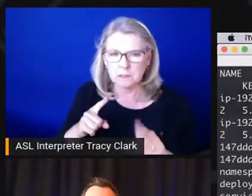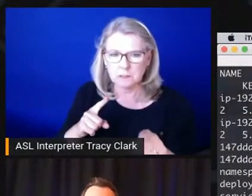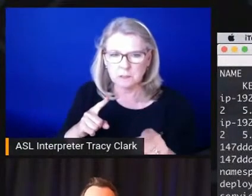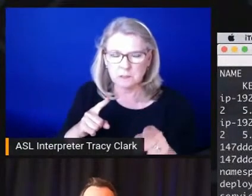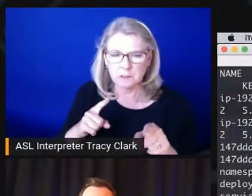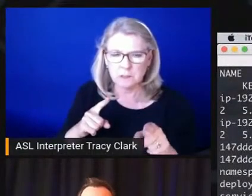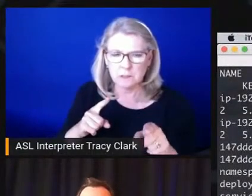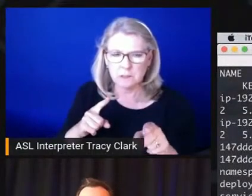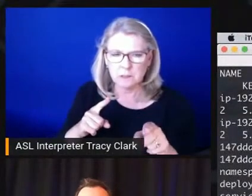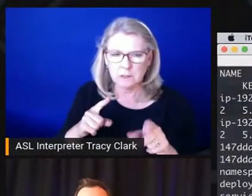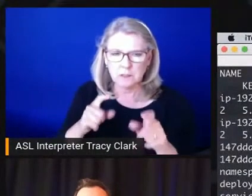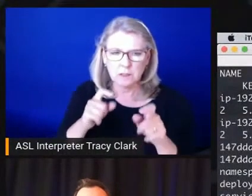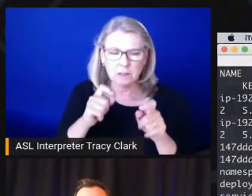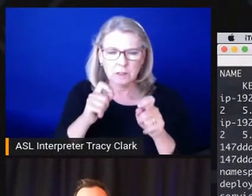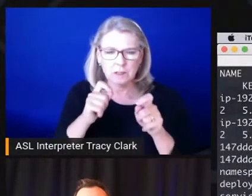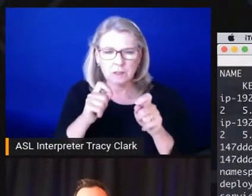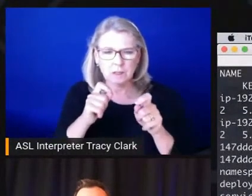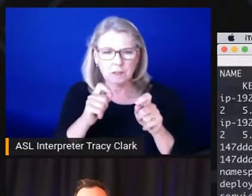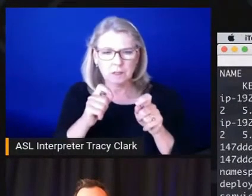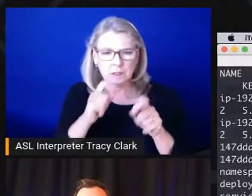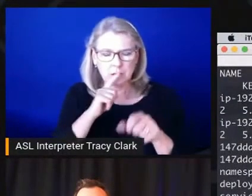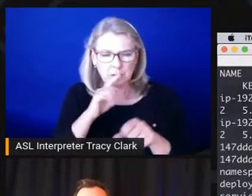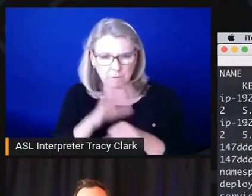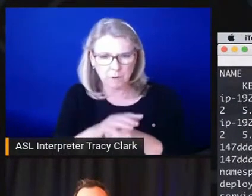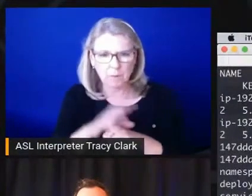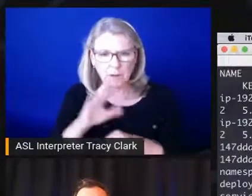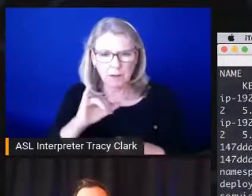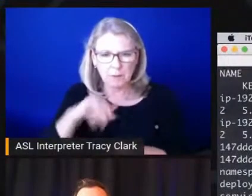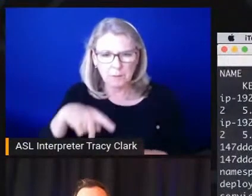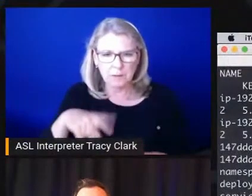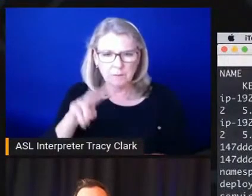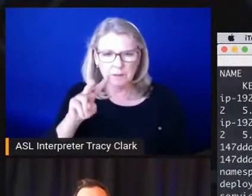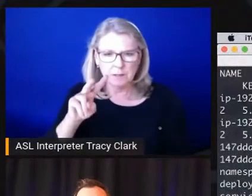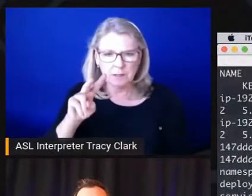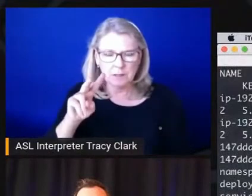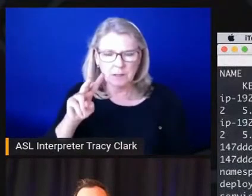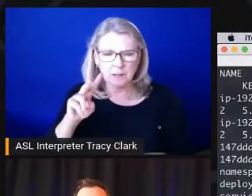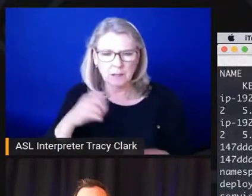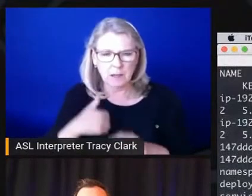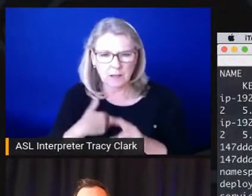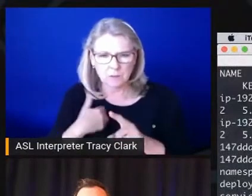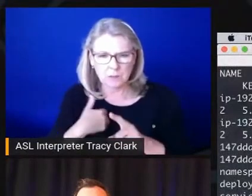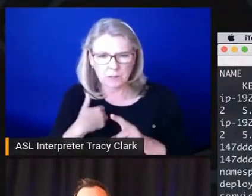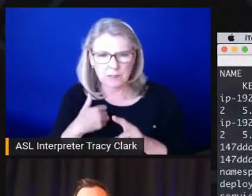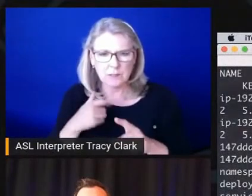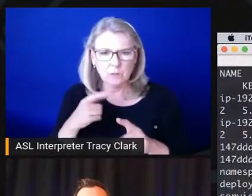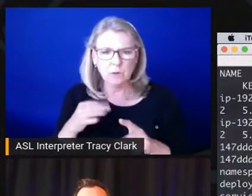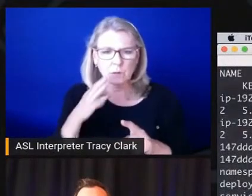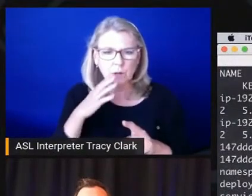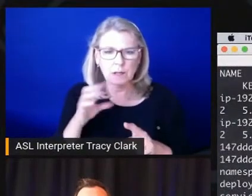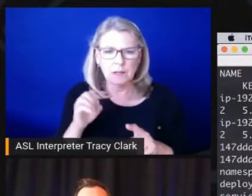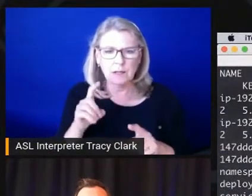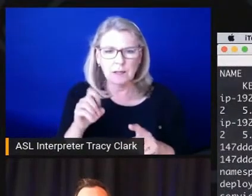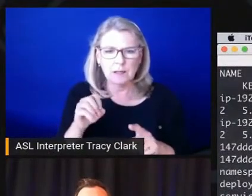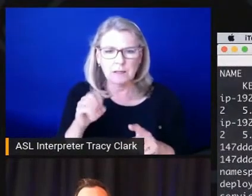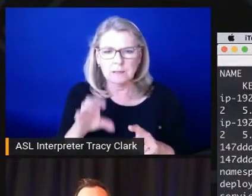pod IPv6 address. Let me exec into one of the pods that we just provisioned.